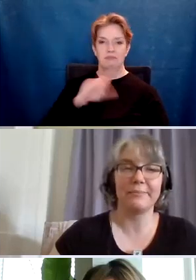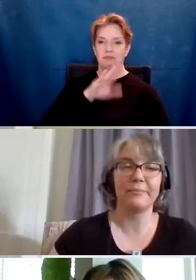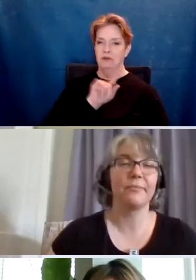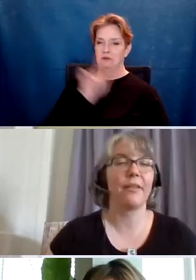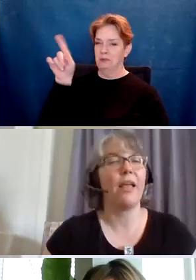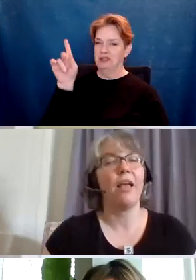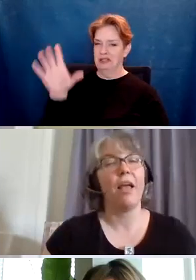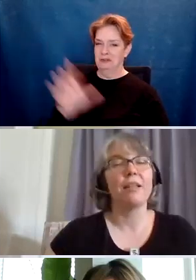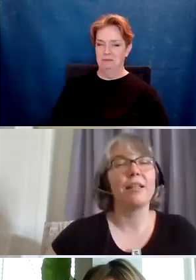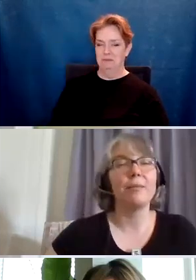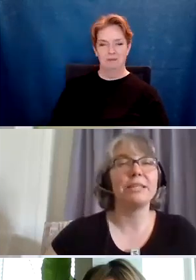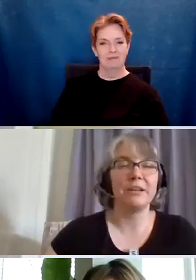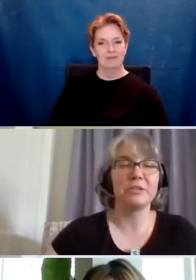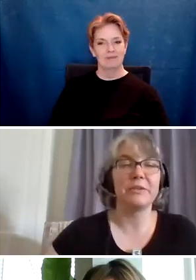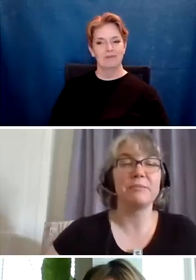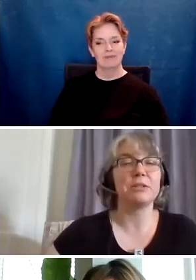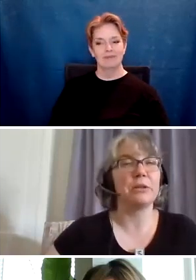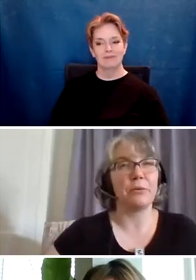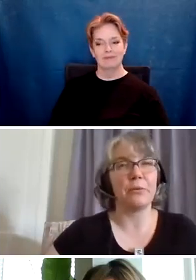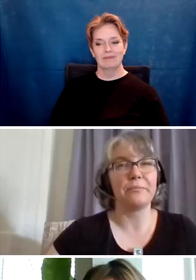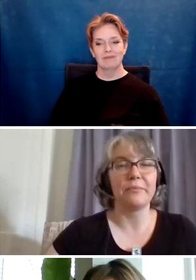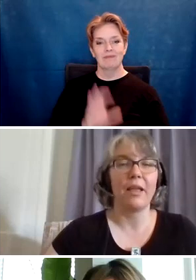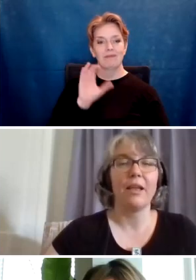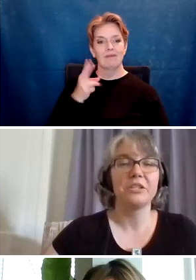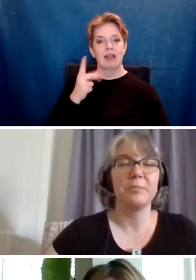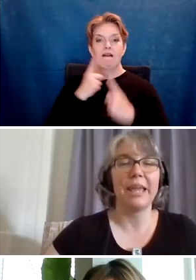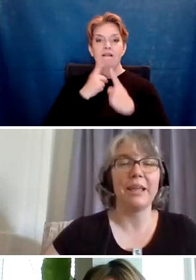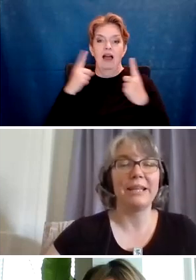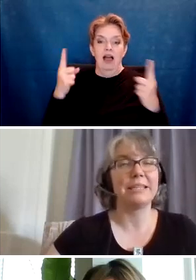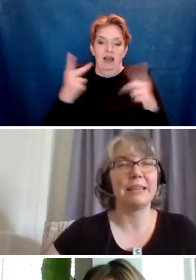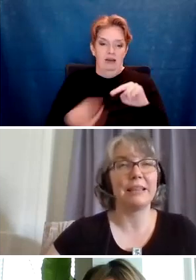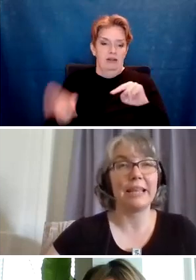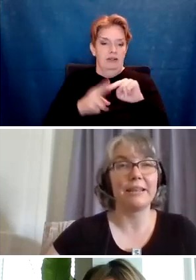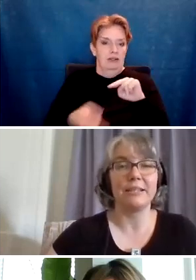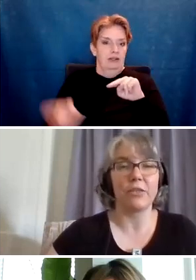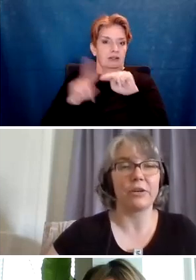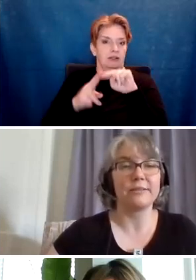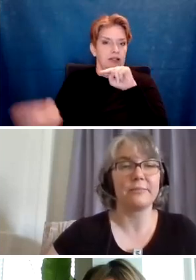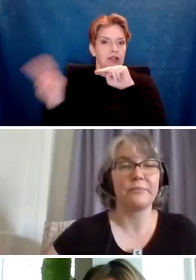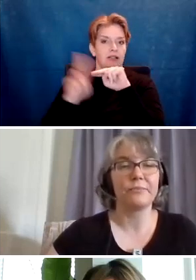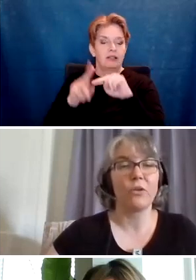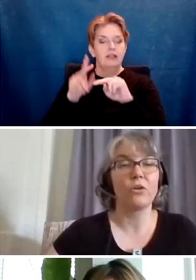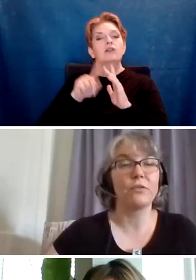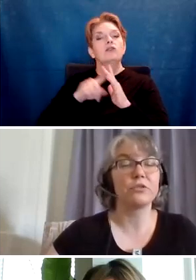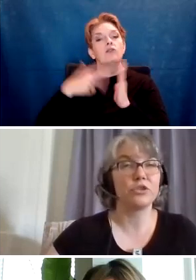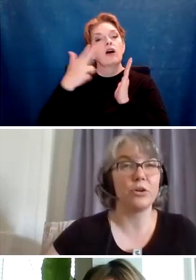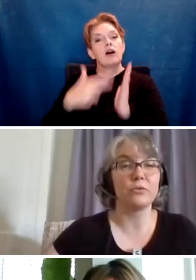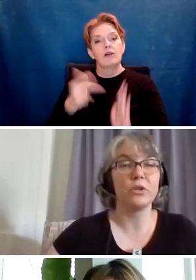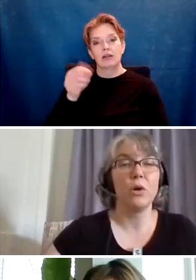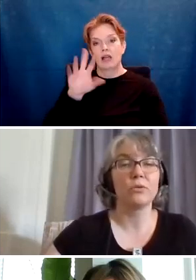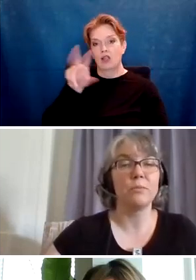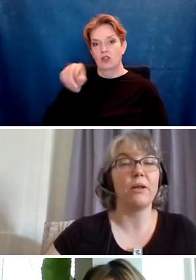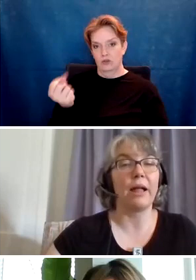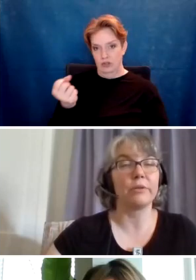D.C. Clementine Hunter's fame slowly grew. She began painting in the late 1930s. Her first